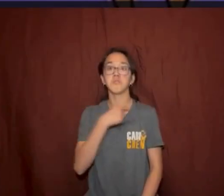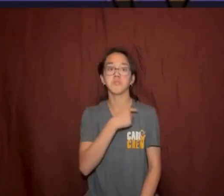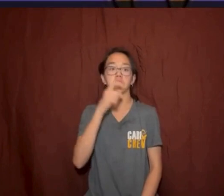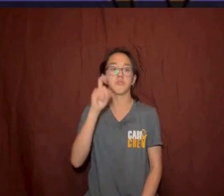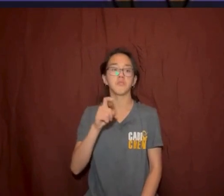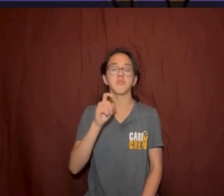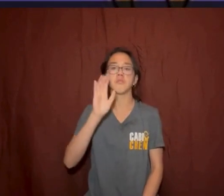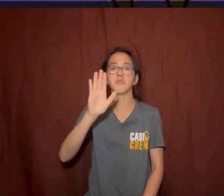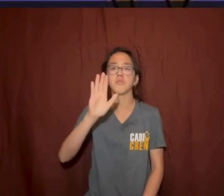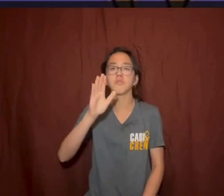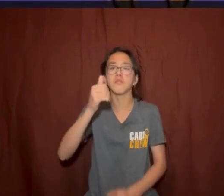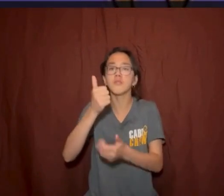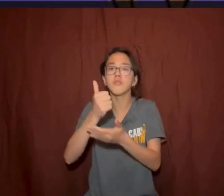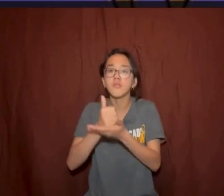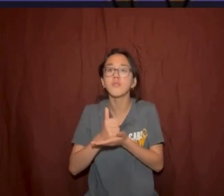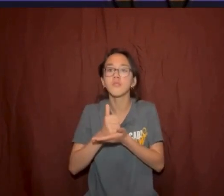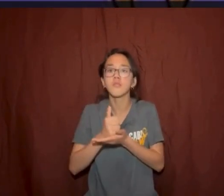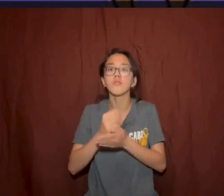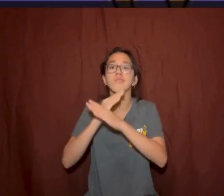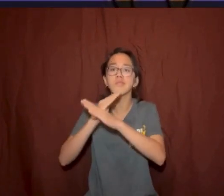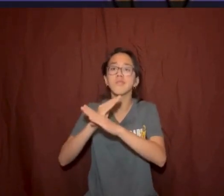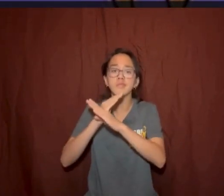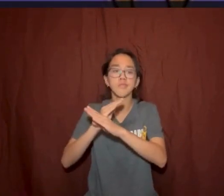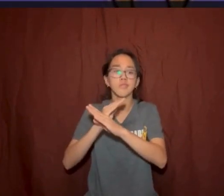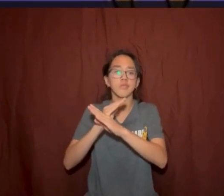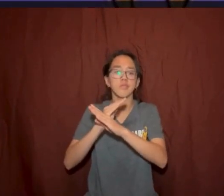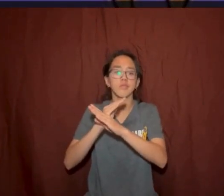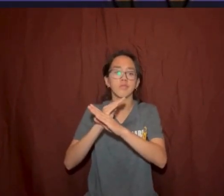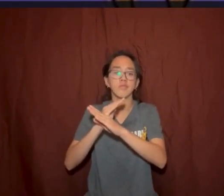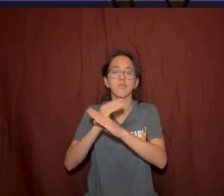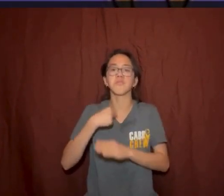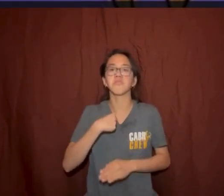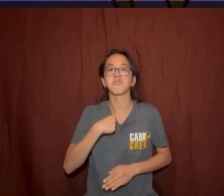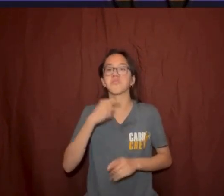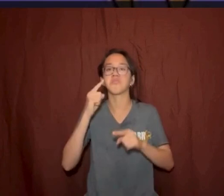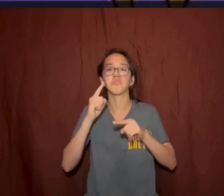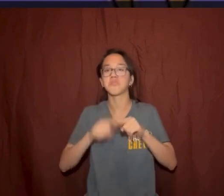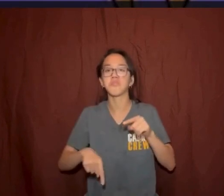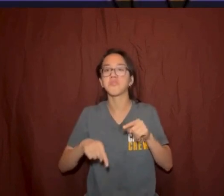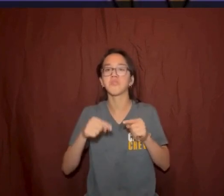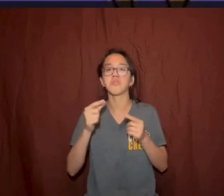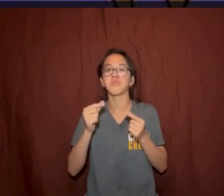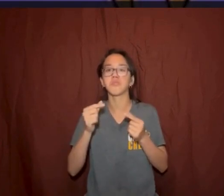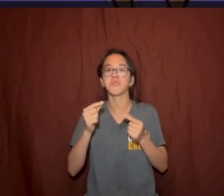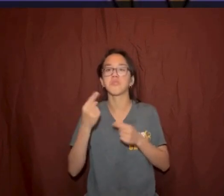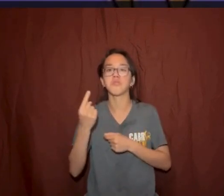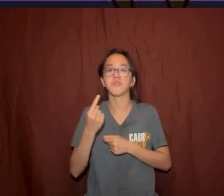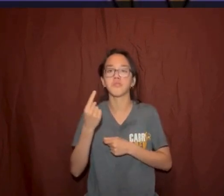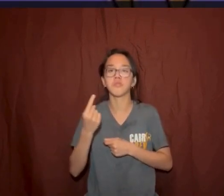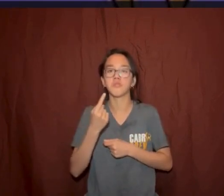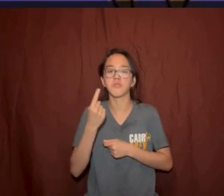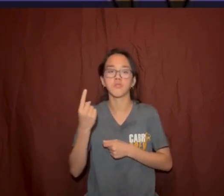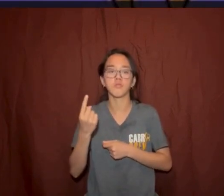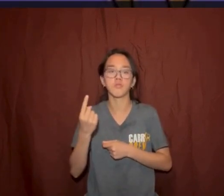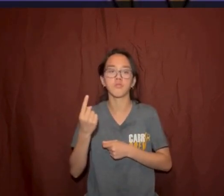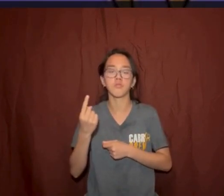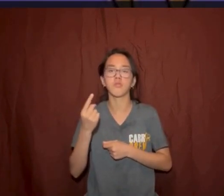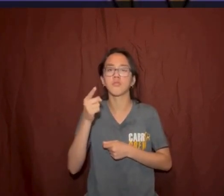We need your help to protect. I can't do it by